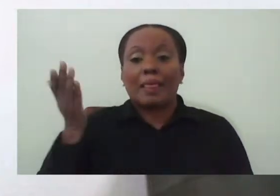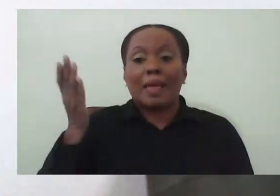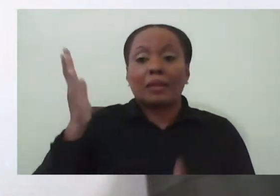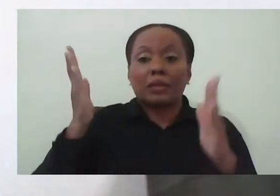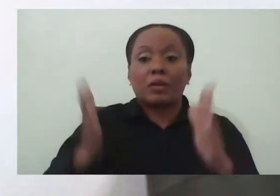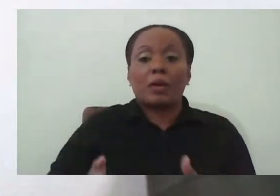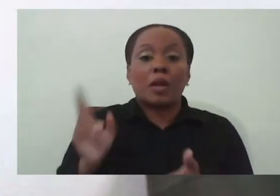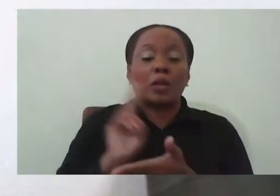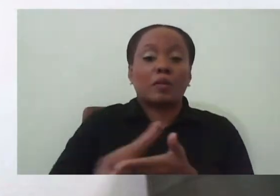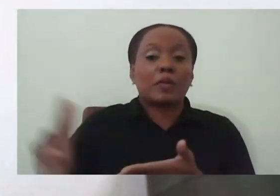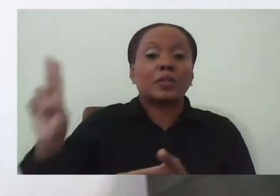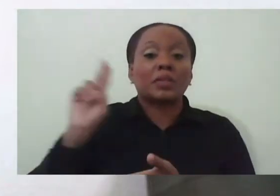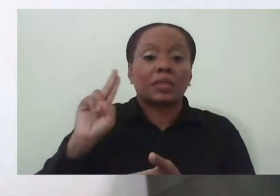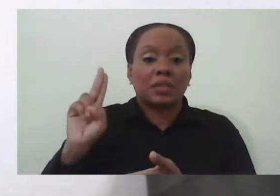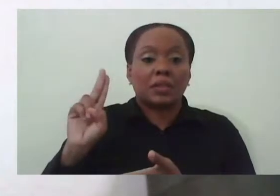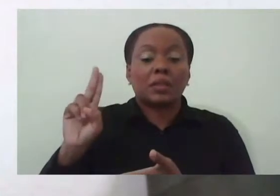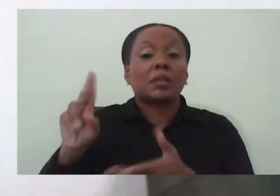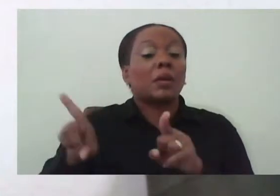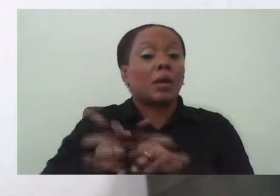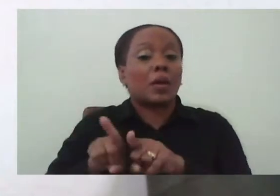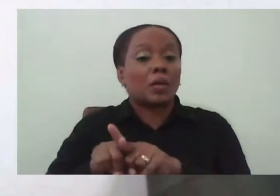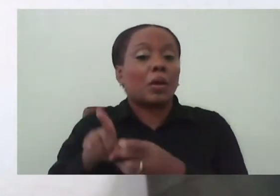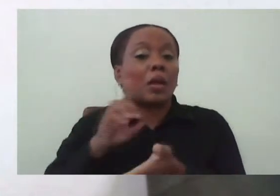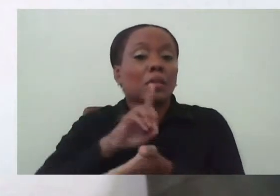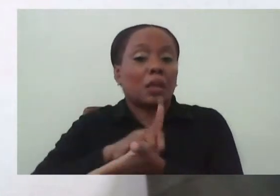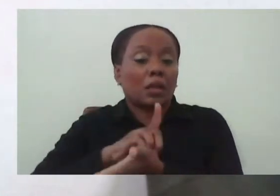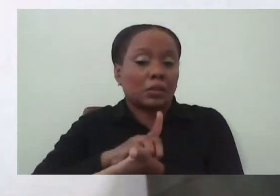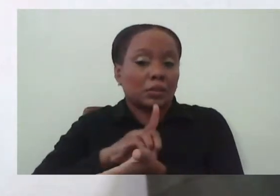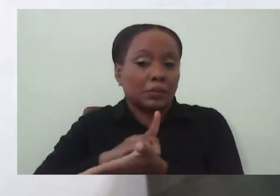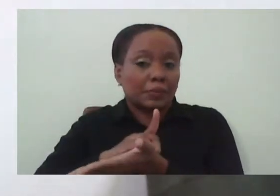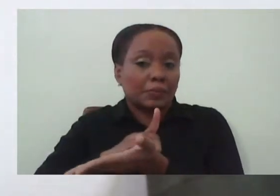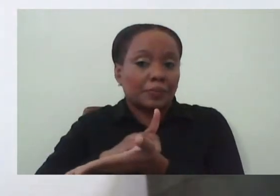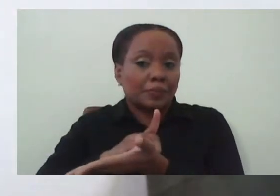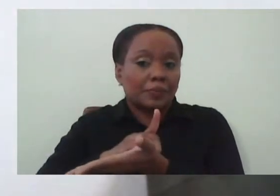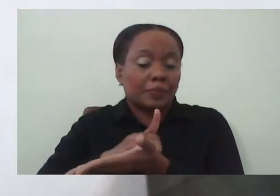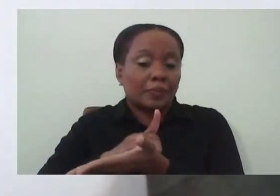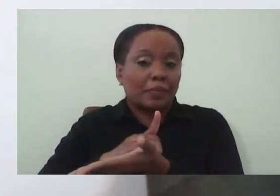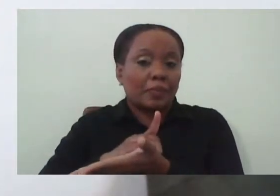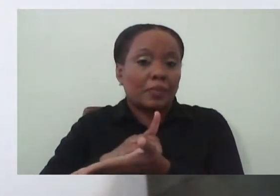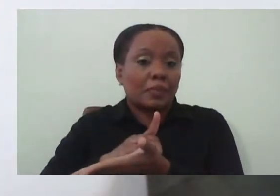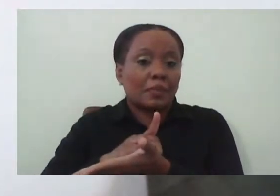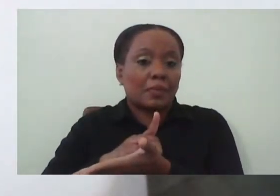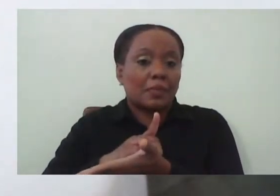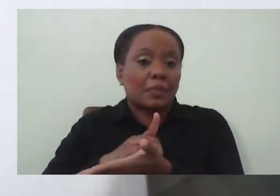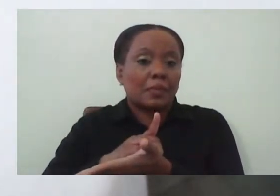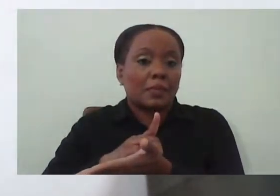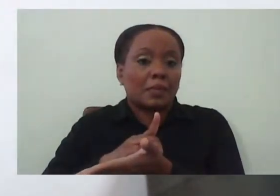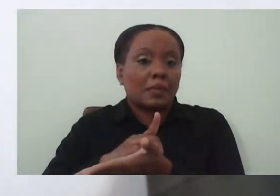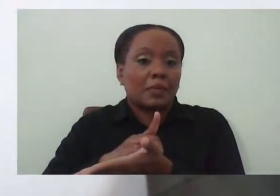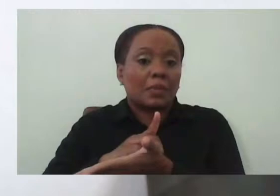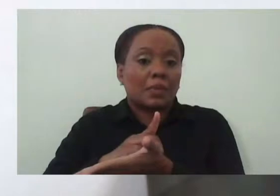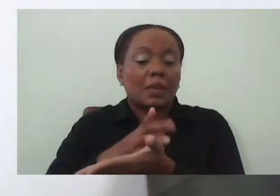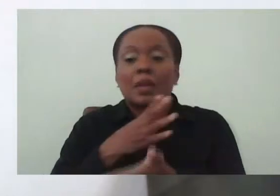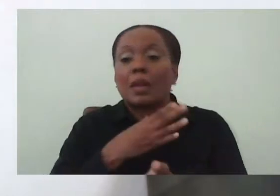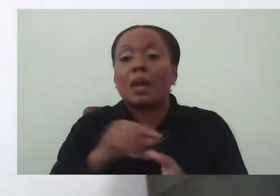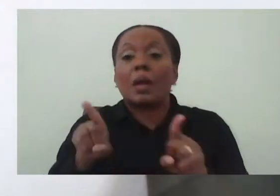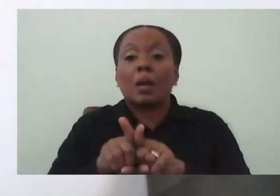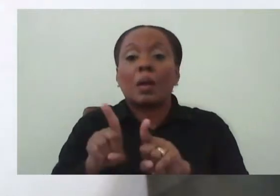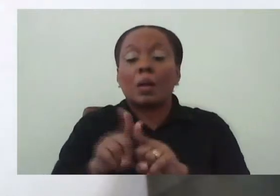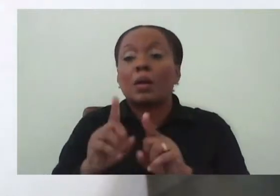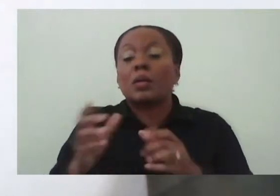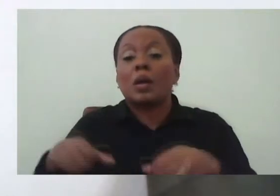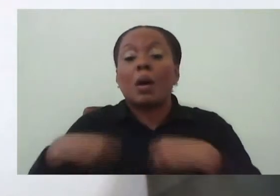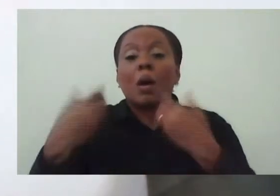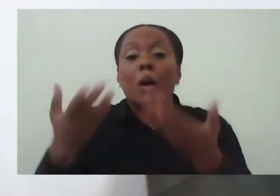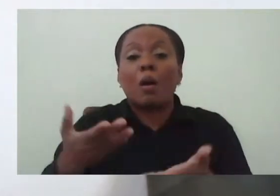who's also a general practitioner and a general palliative care provider. She